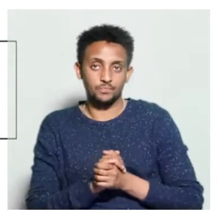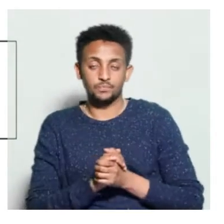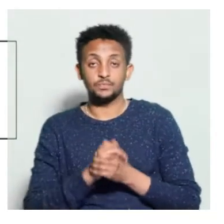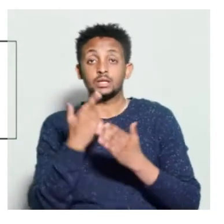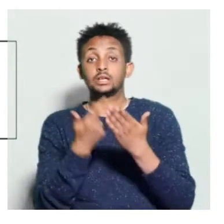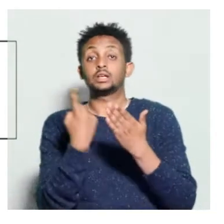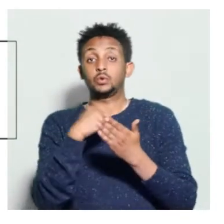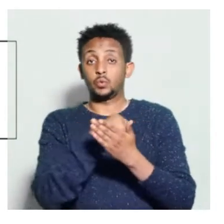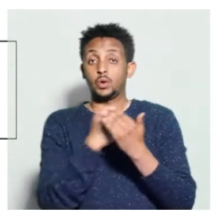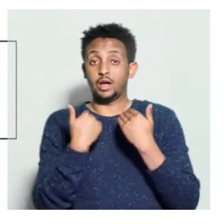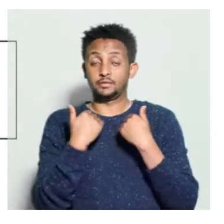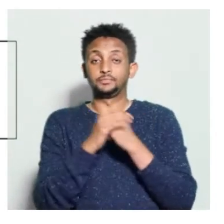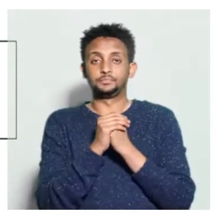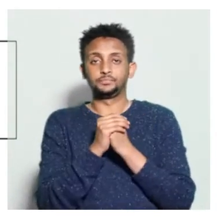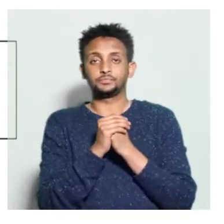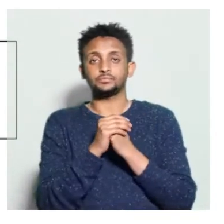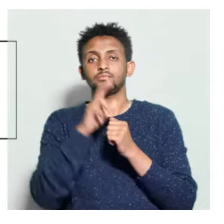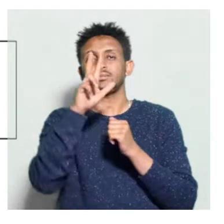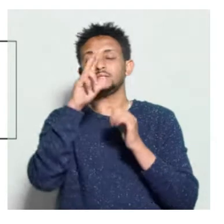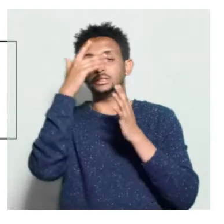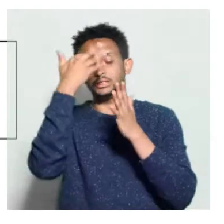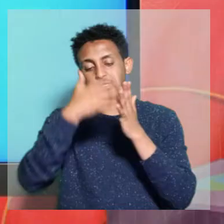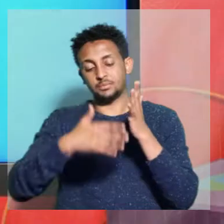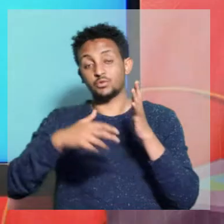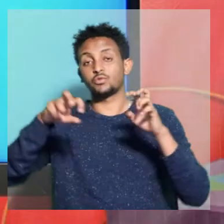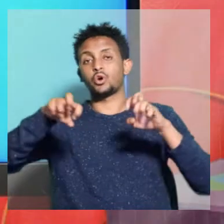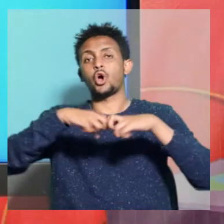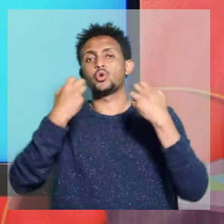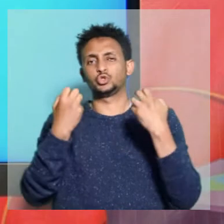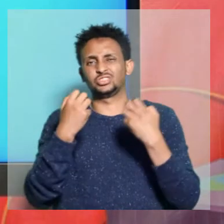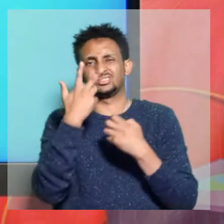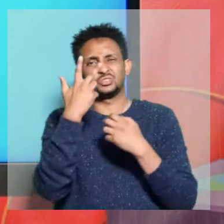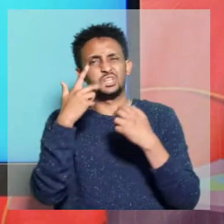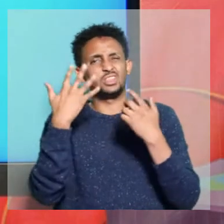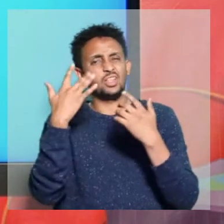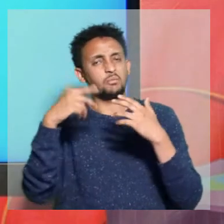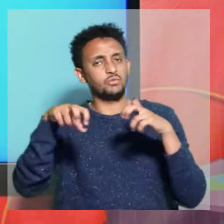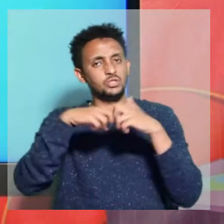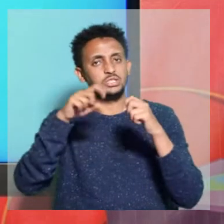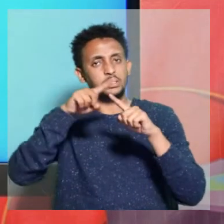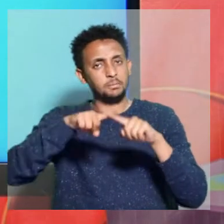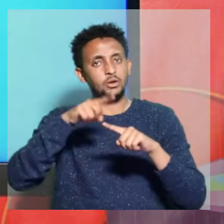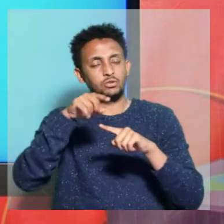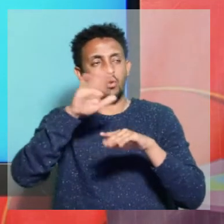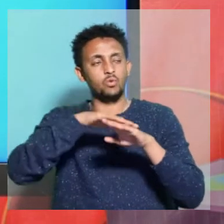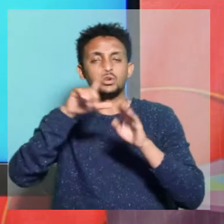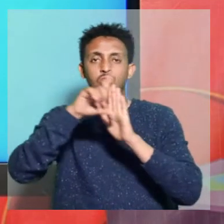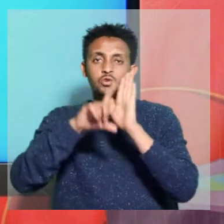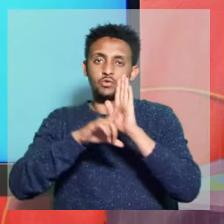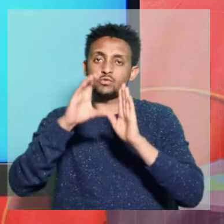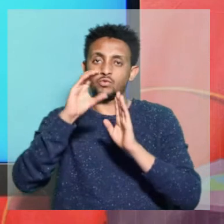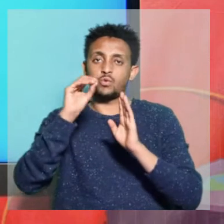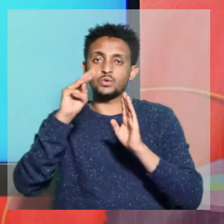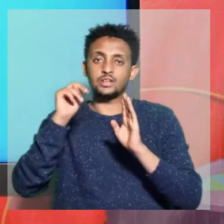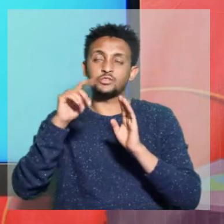Here we have three types of collision. We may say three types of collision depending on the law of conservation